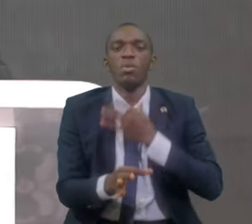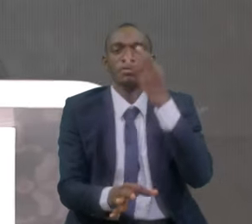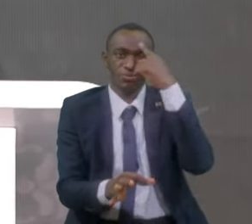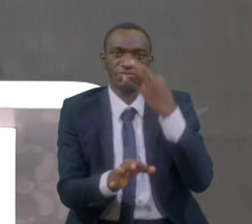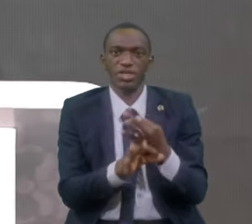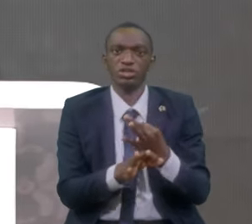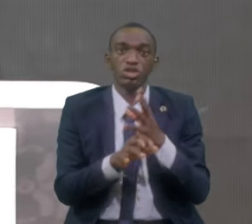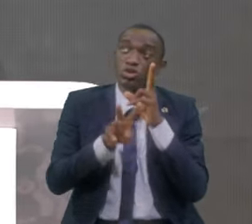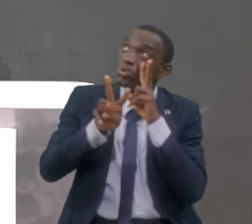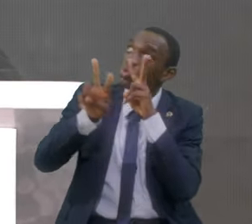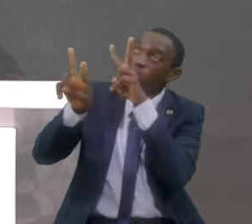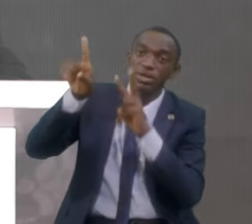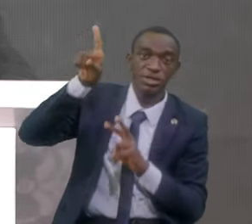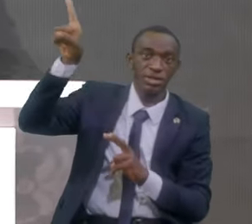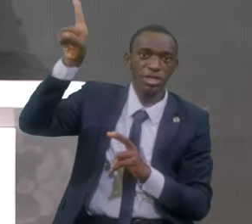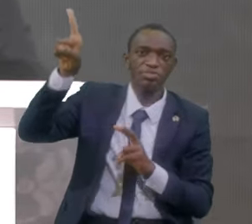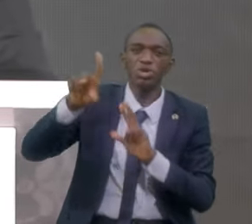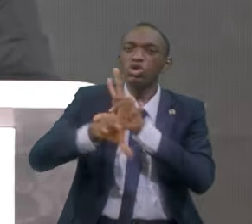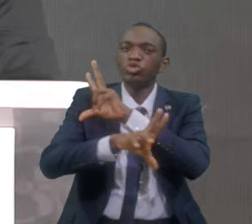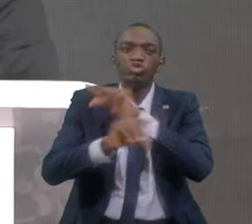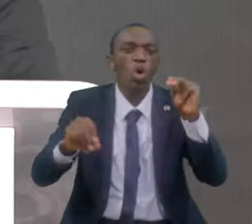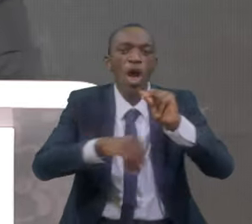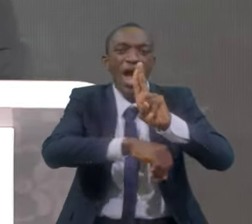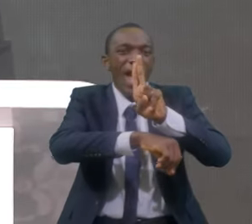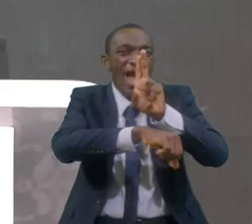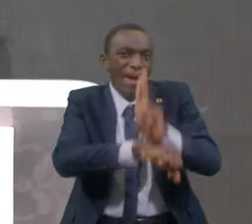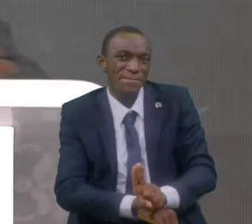no habit He cannot change.